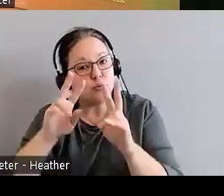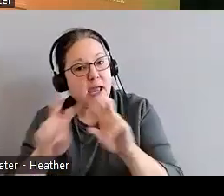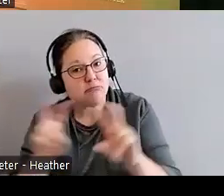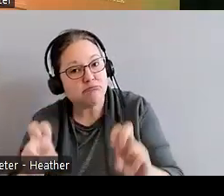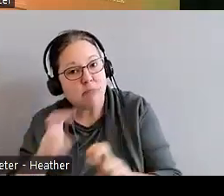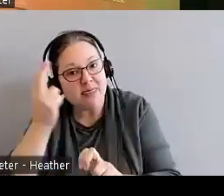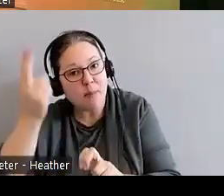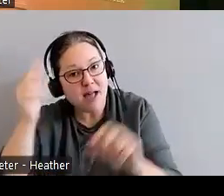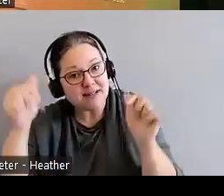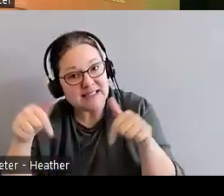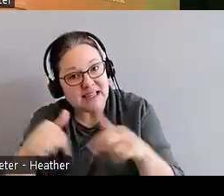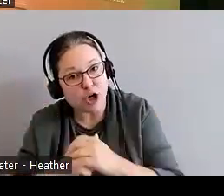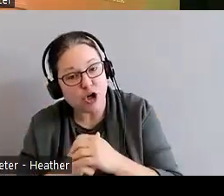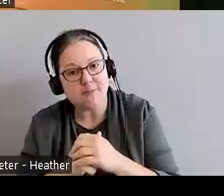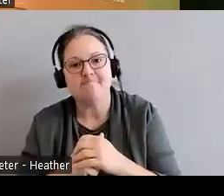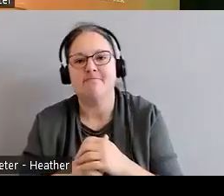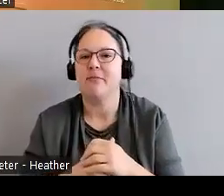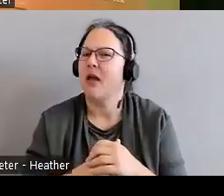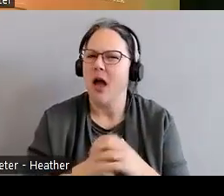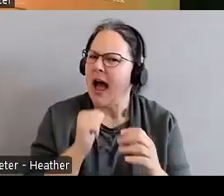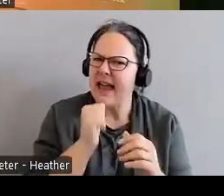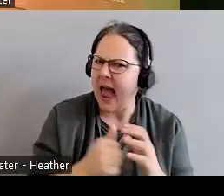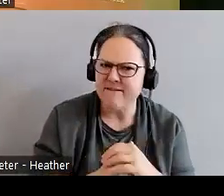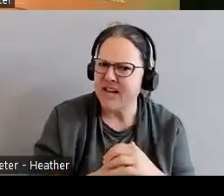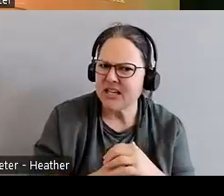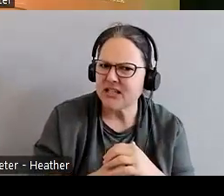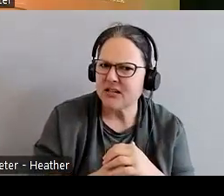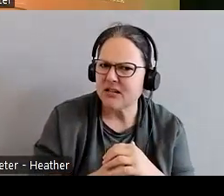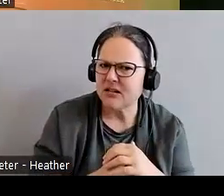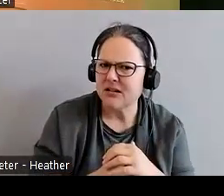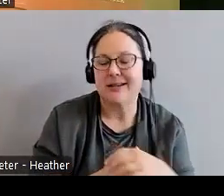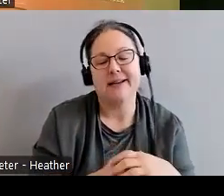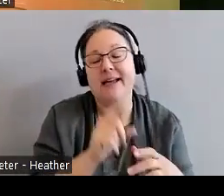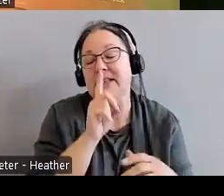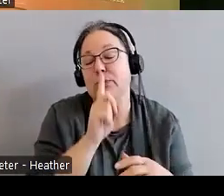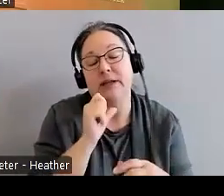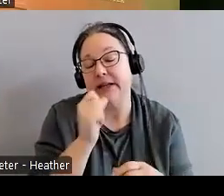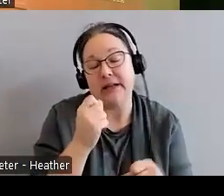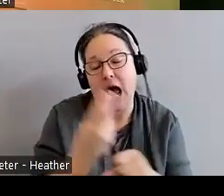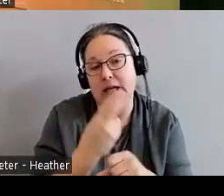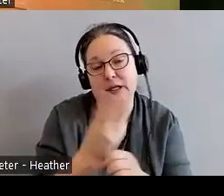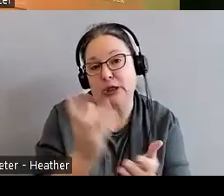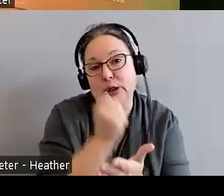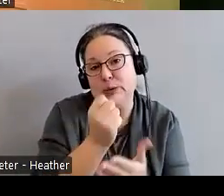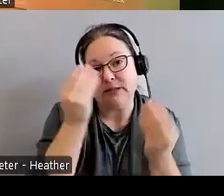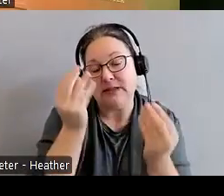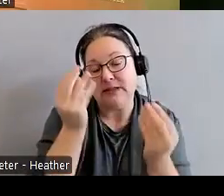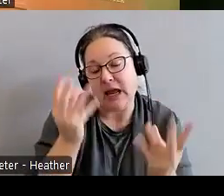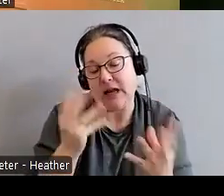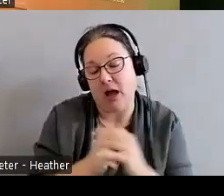know, I haven't really thought about it. It's a very underutilized data that we should definitely make something out of